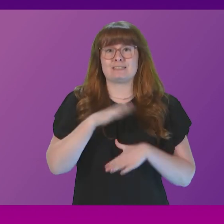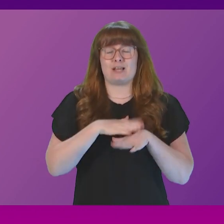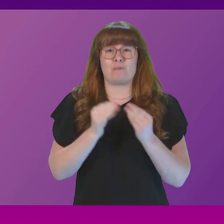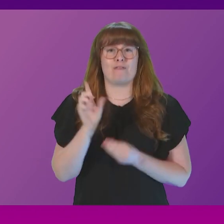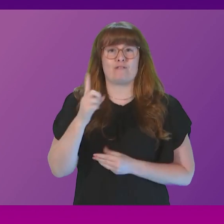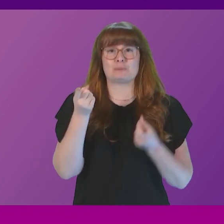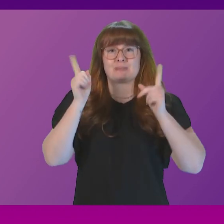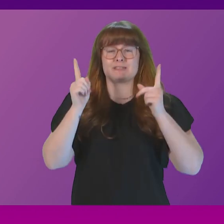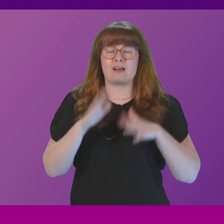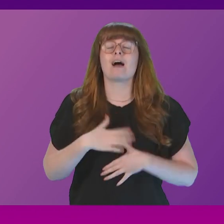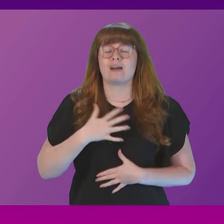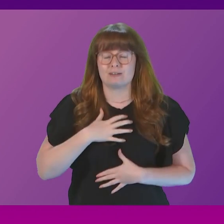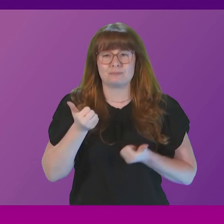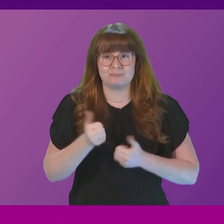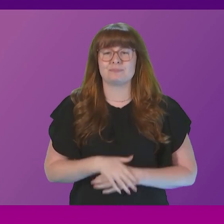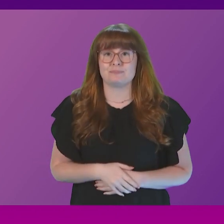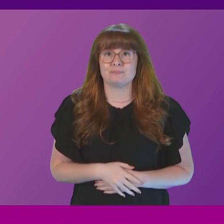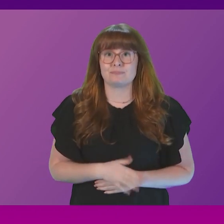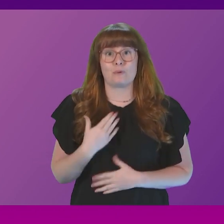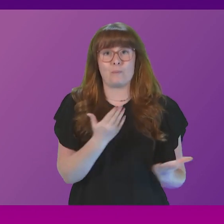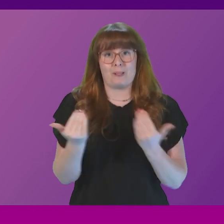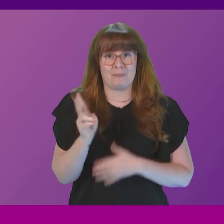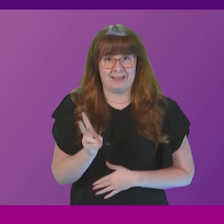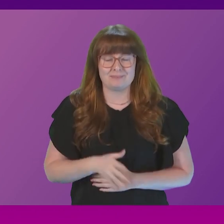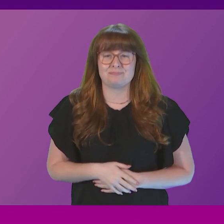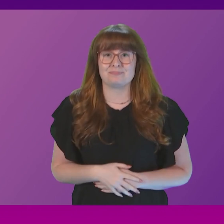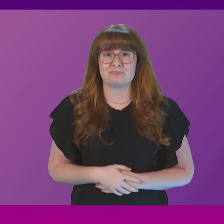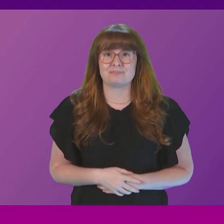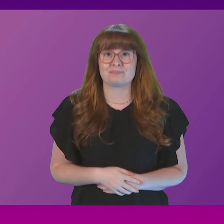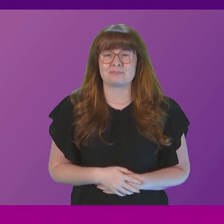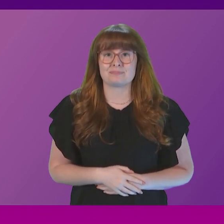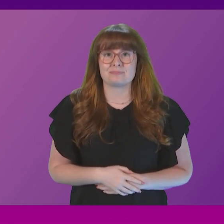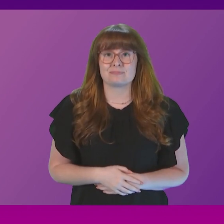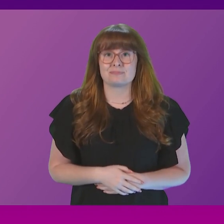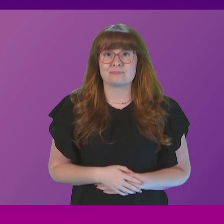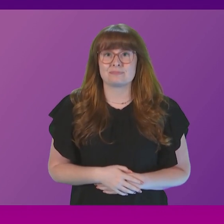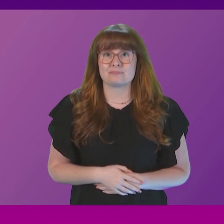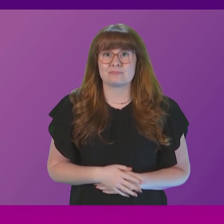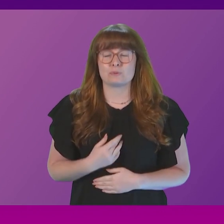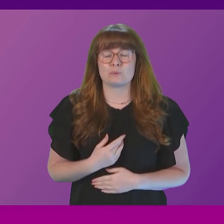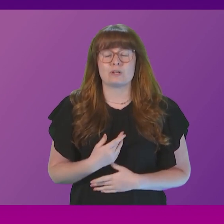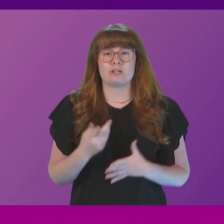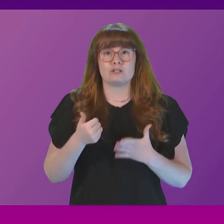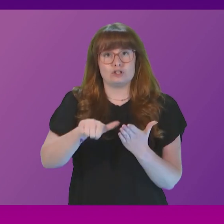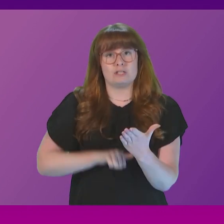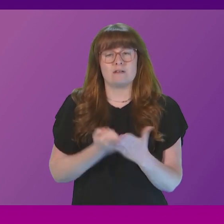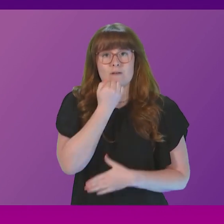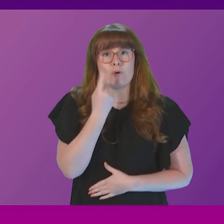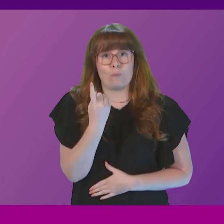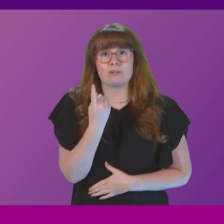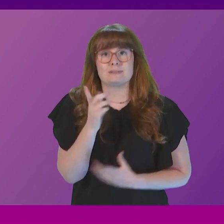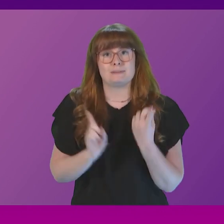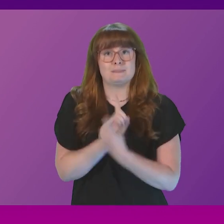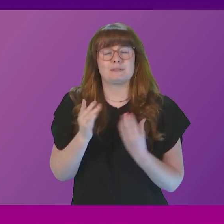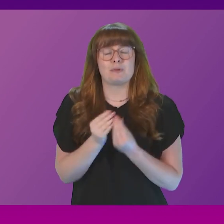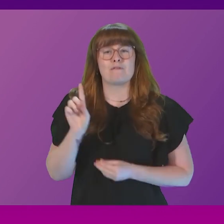The first with the First Minister. It's the first with the First Minister. Excellent. Well, welcome again. So agenda item one is the meeting with the First